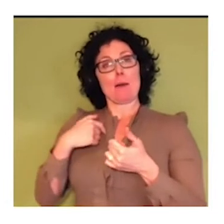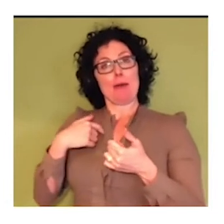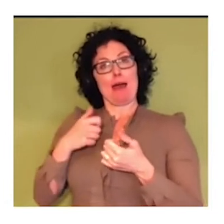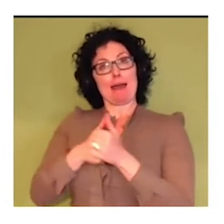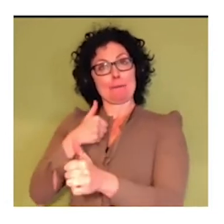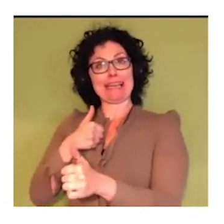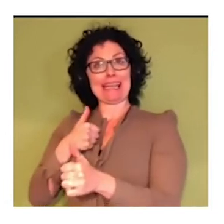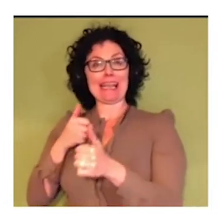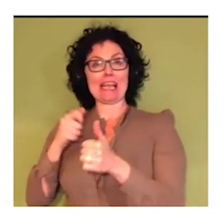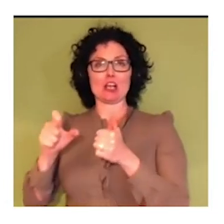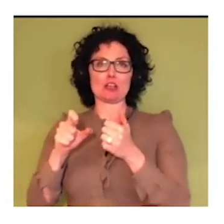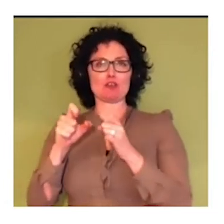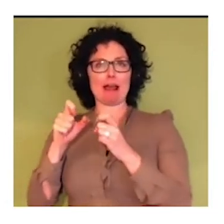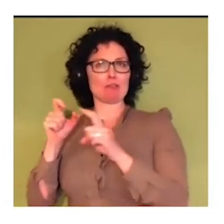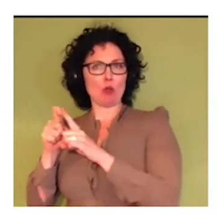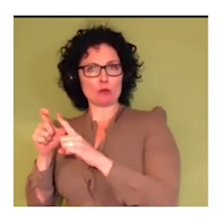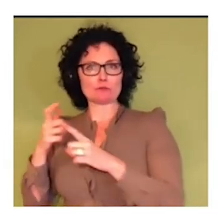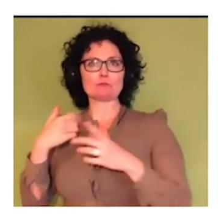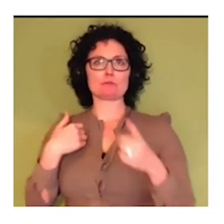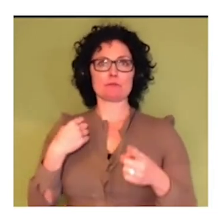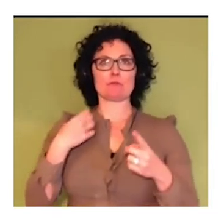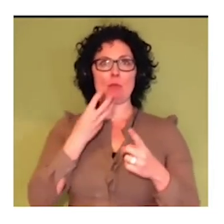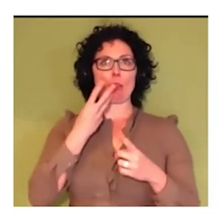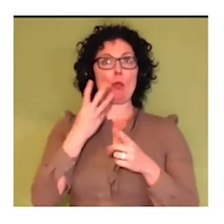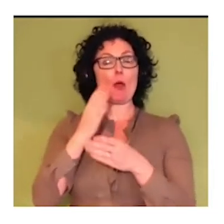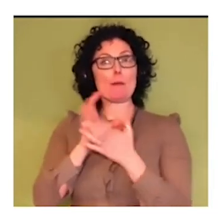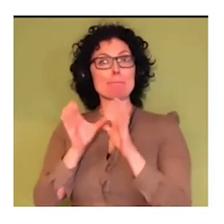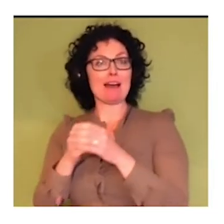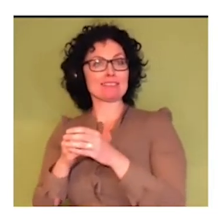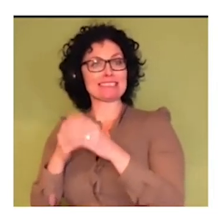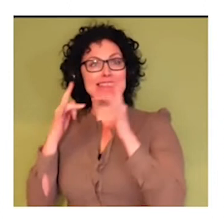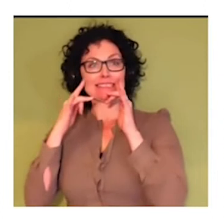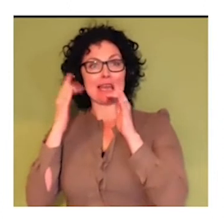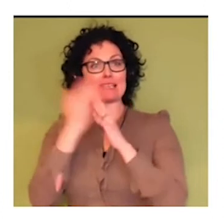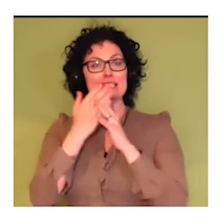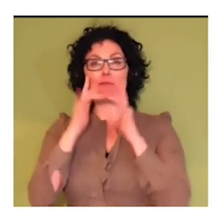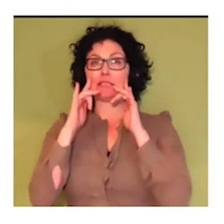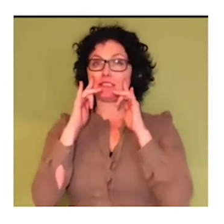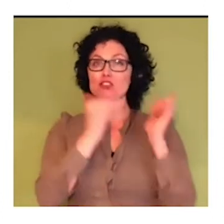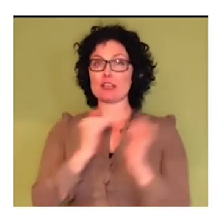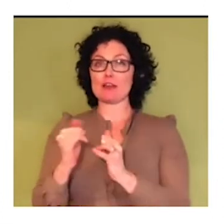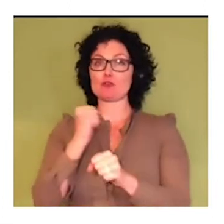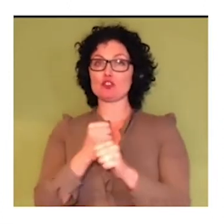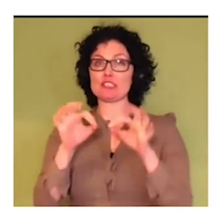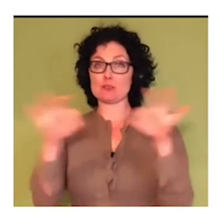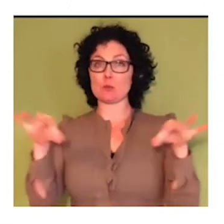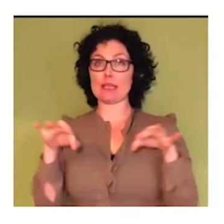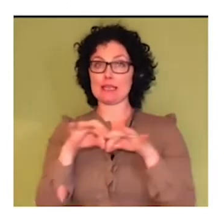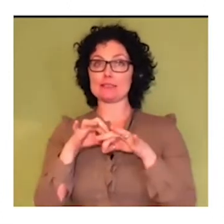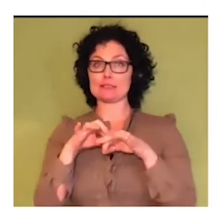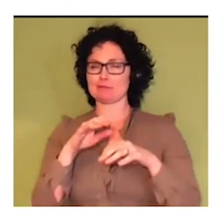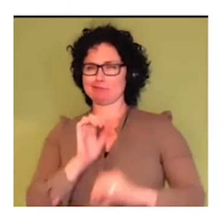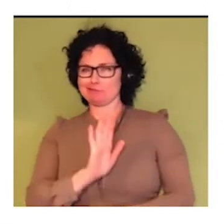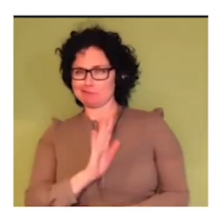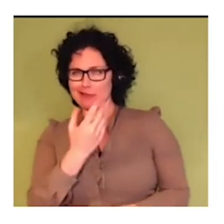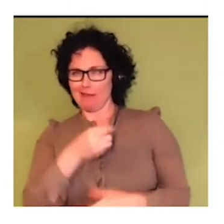are the third-party accessibility checker for Google G Suite. There isn't one built in, and we've created an